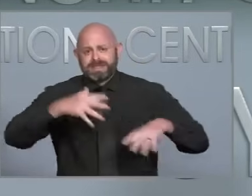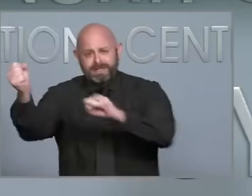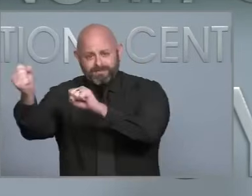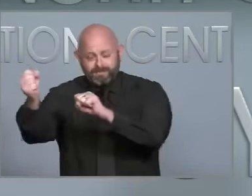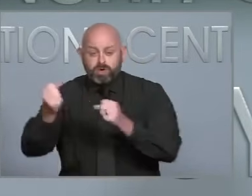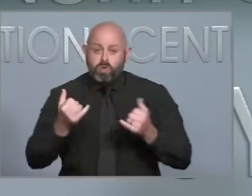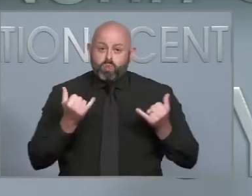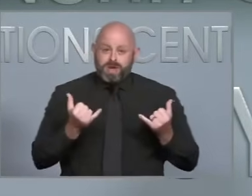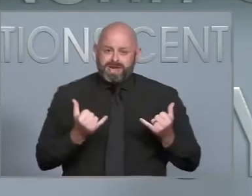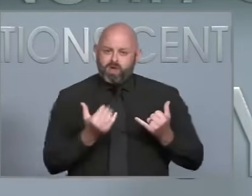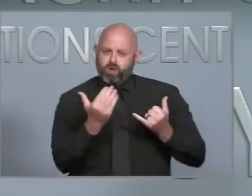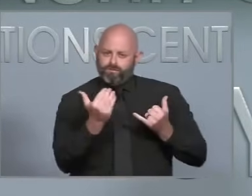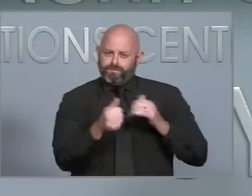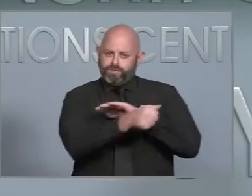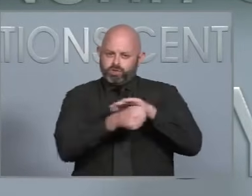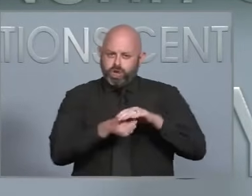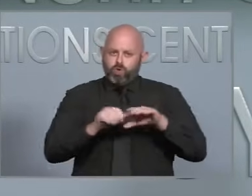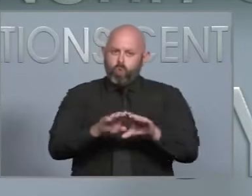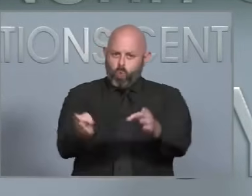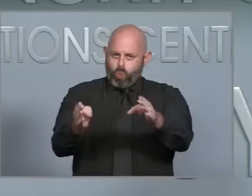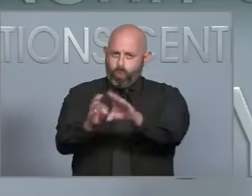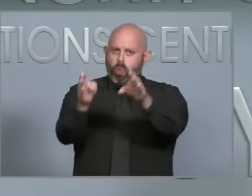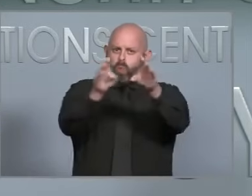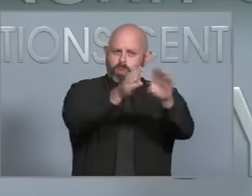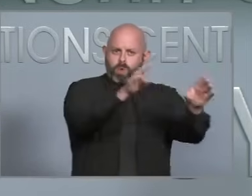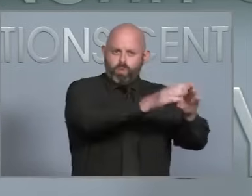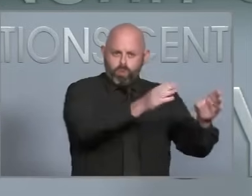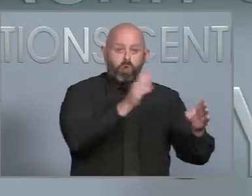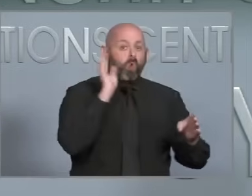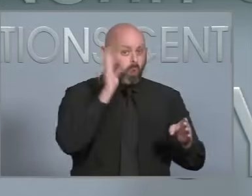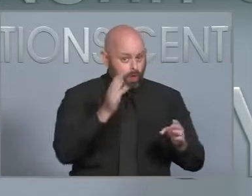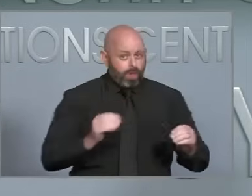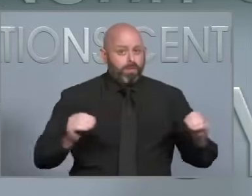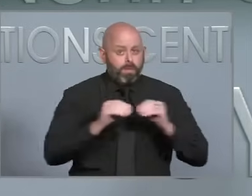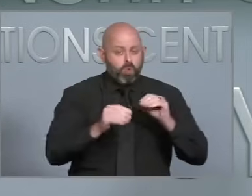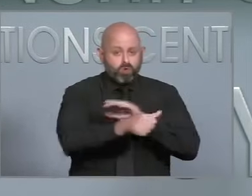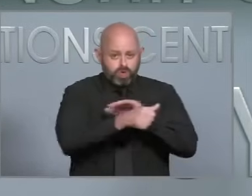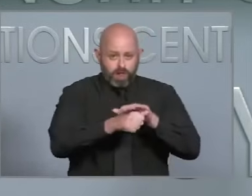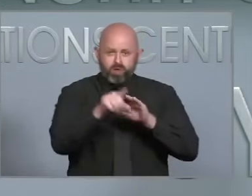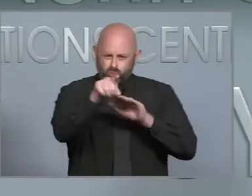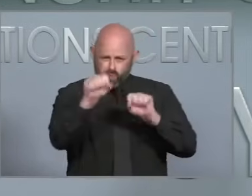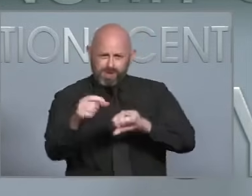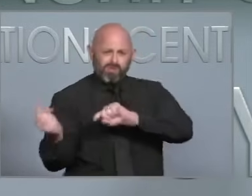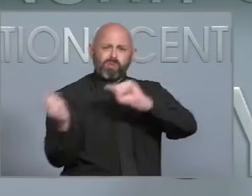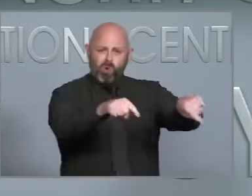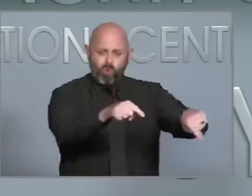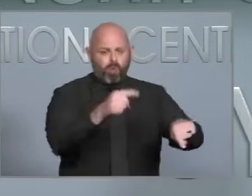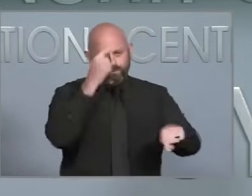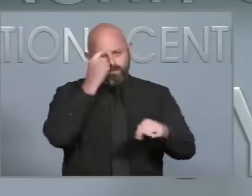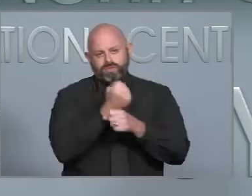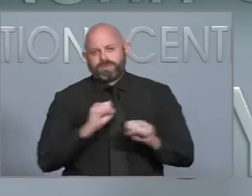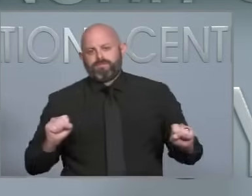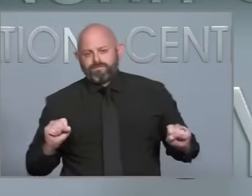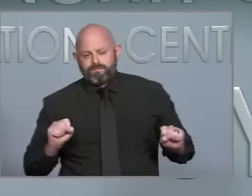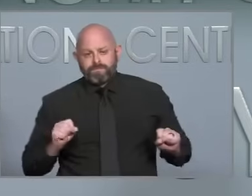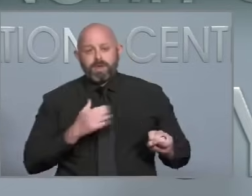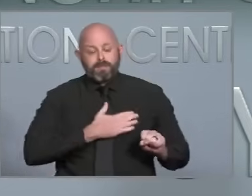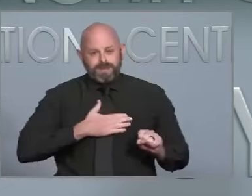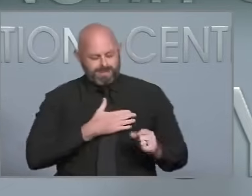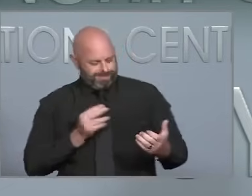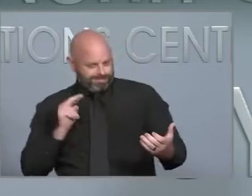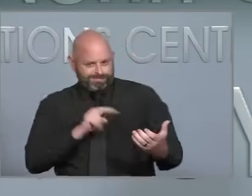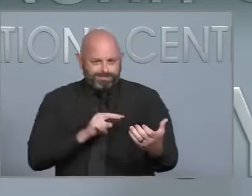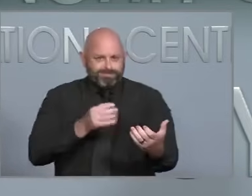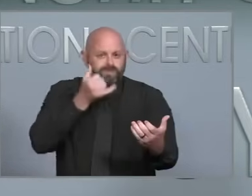shelters available and more will be added. Keep yourself informed as we bear the brunt of the storm to protect